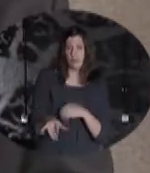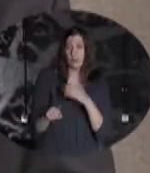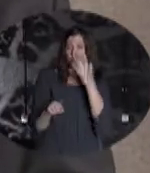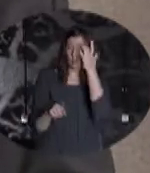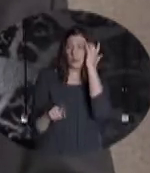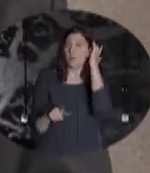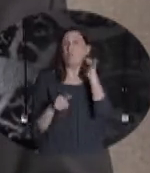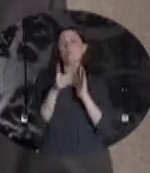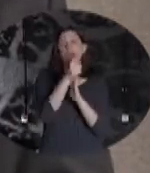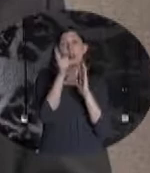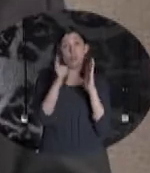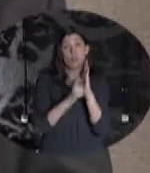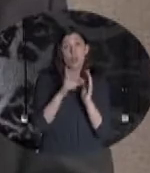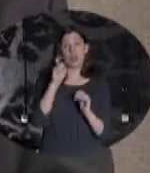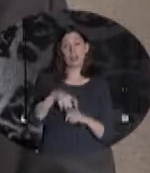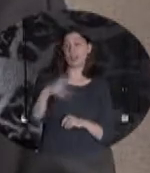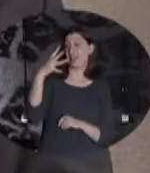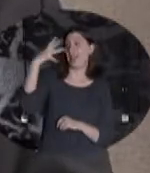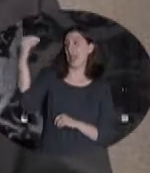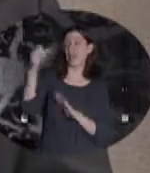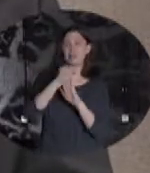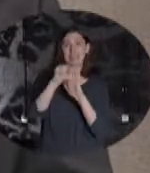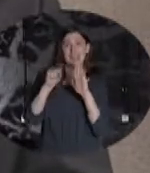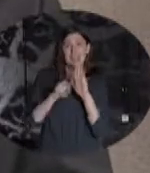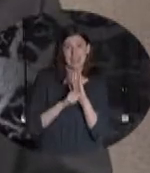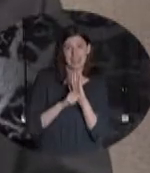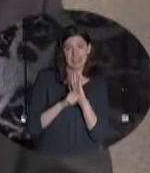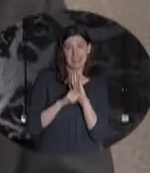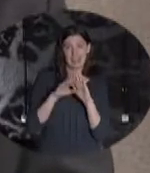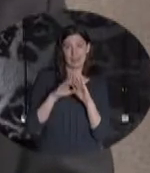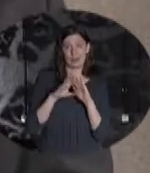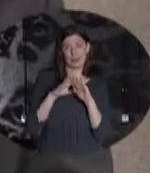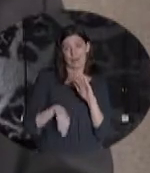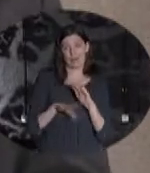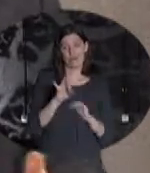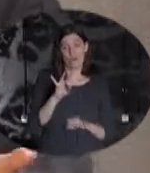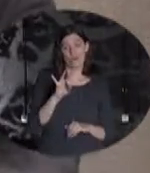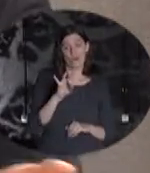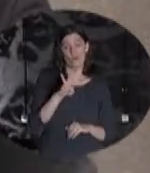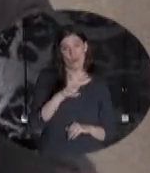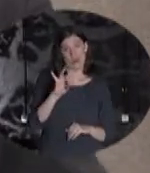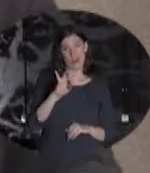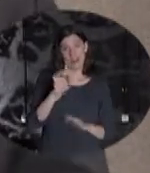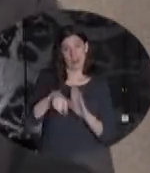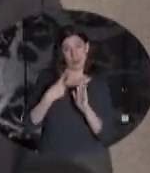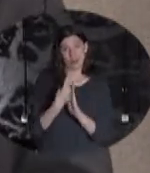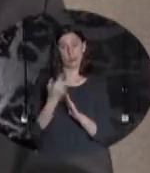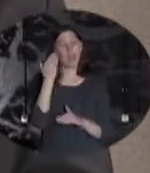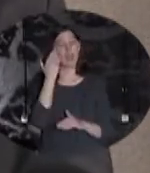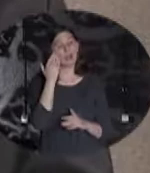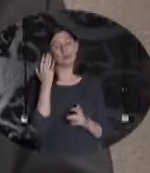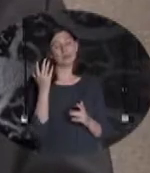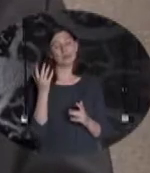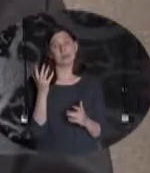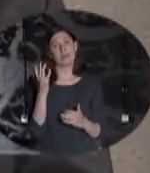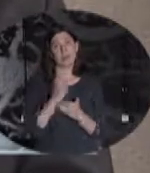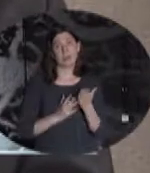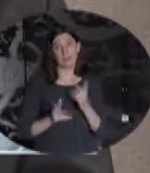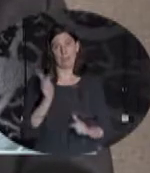by law, have to take them out of state within 48 hours of buying them, which doesn't deter people, I know. No. But also